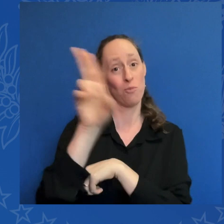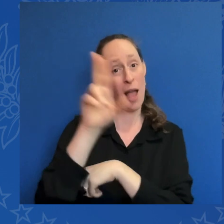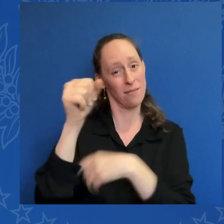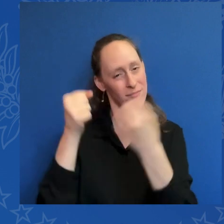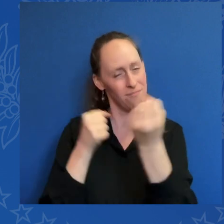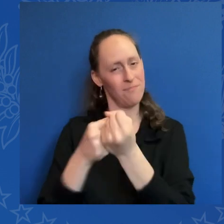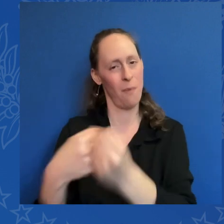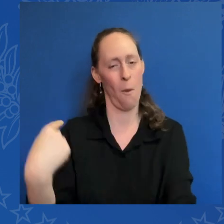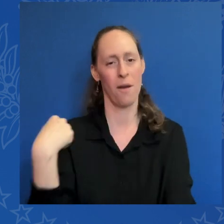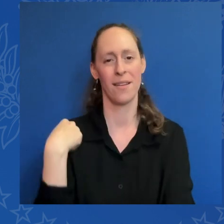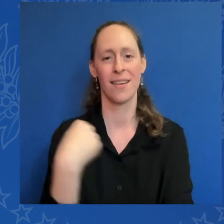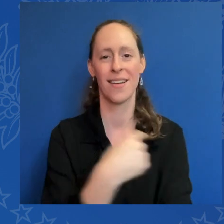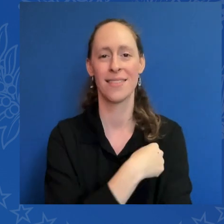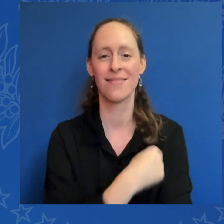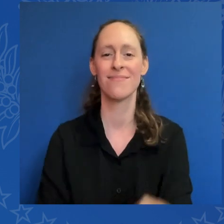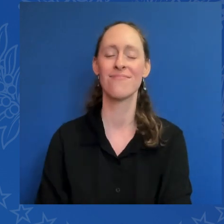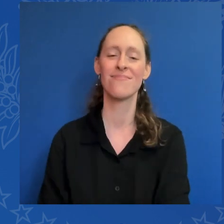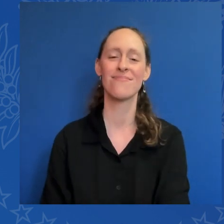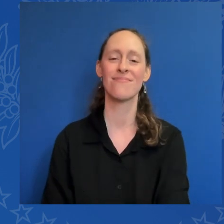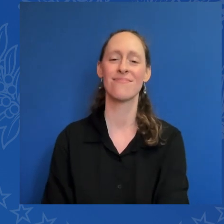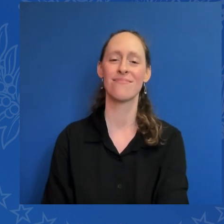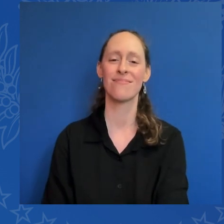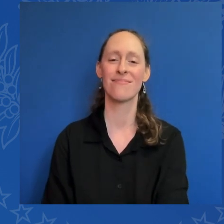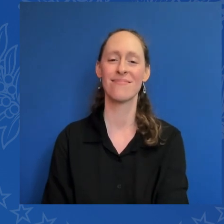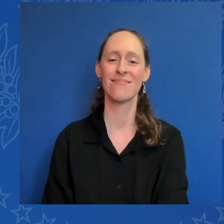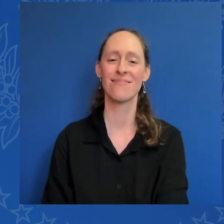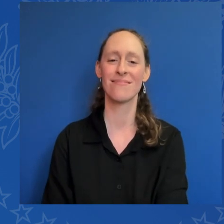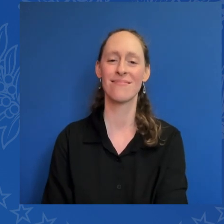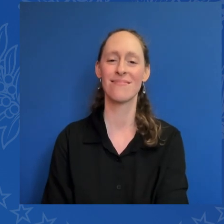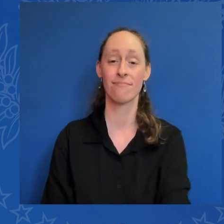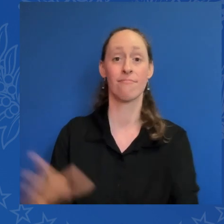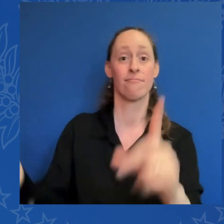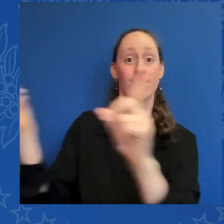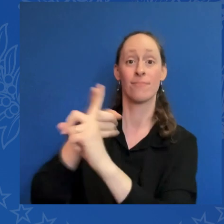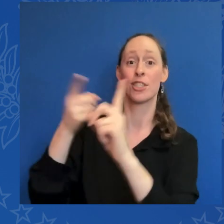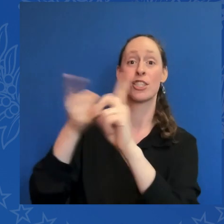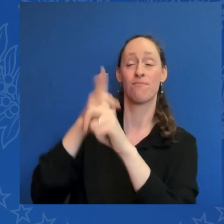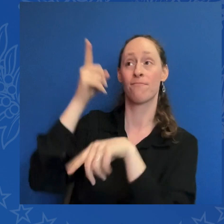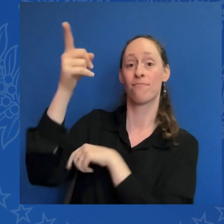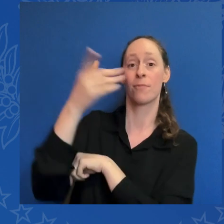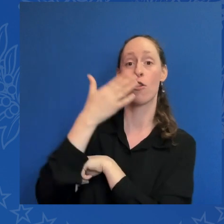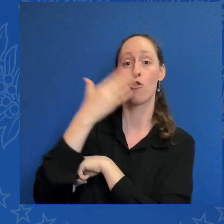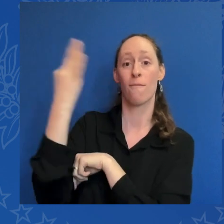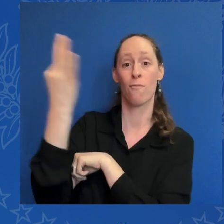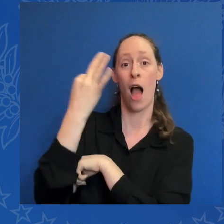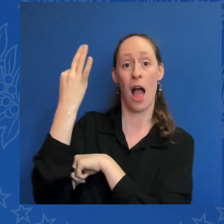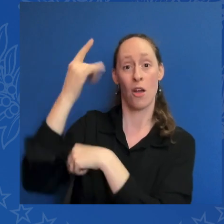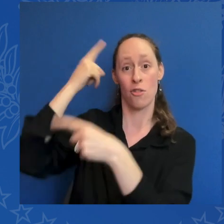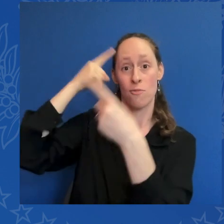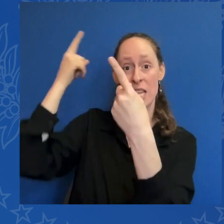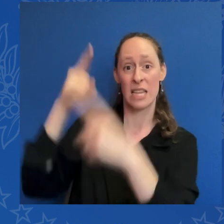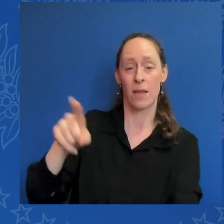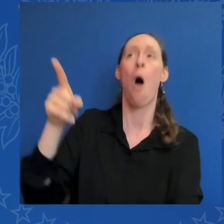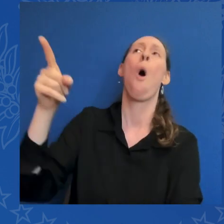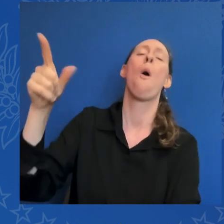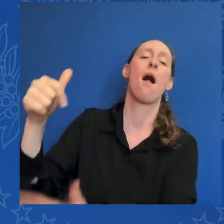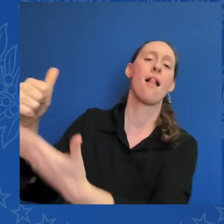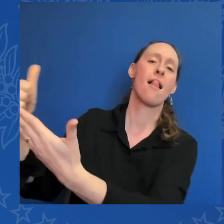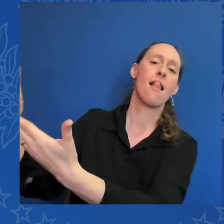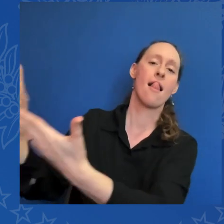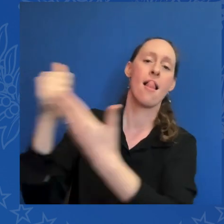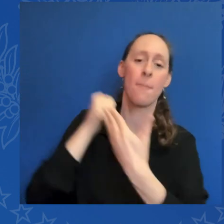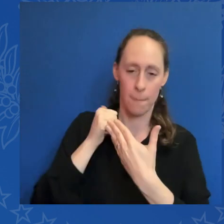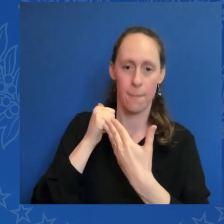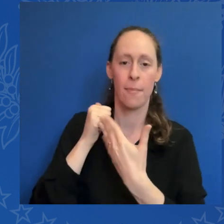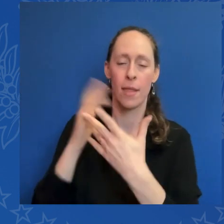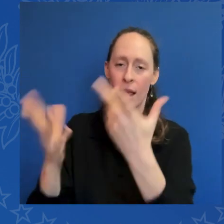Friday Agreement, and unwavering bipartisan commitment, a bipartisan commitment that you, above all, personified